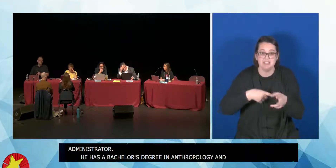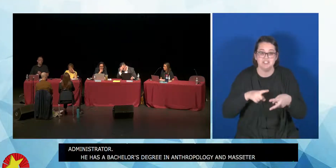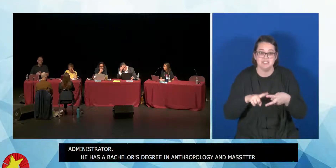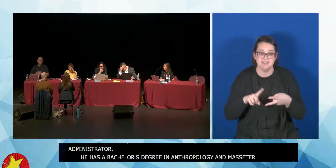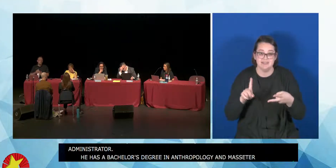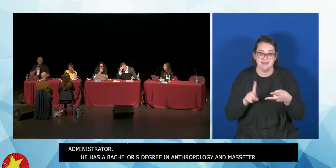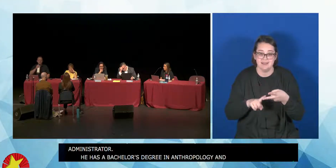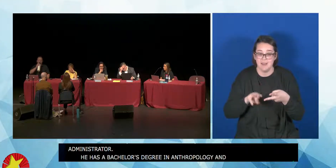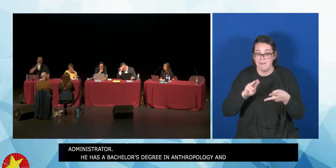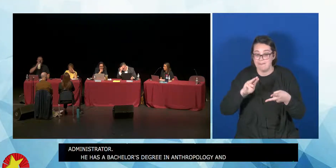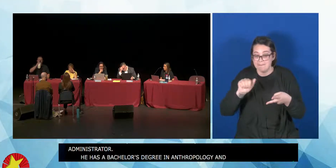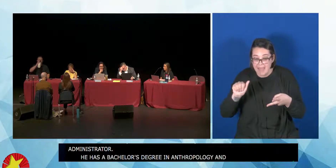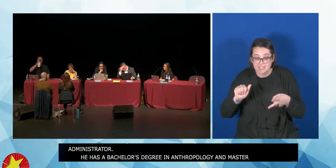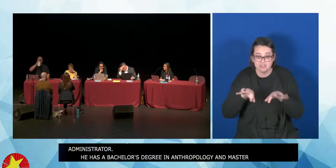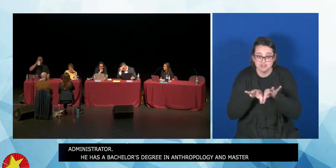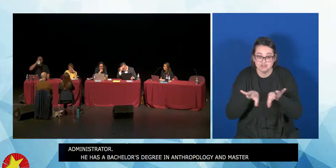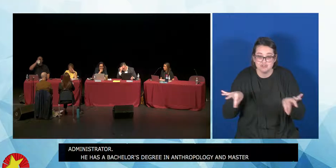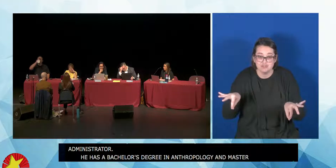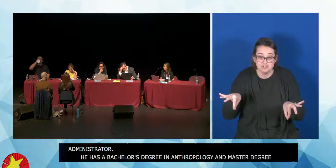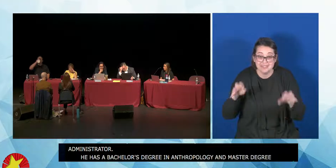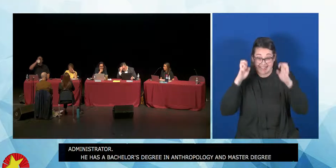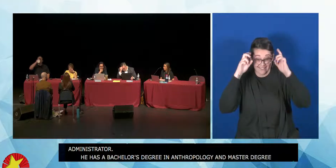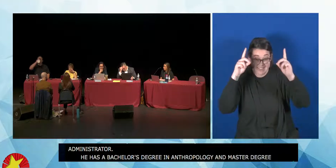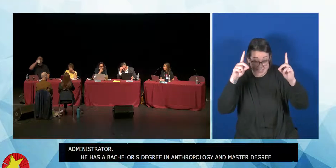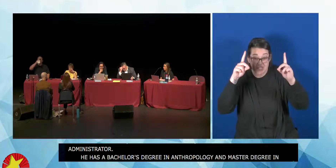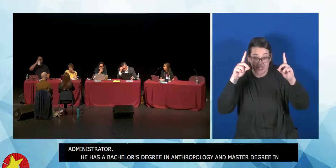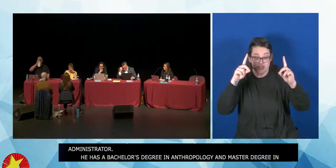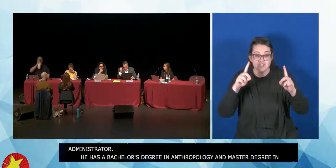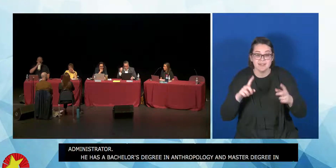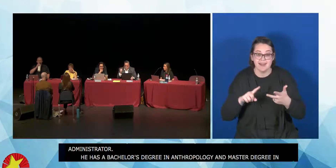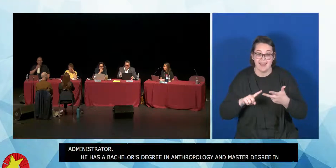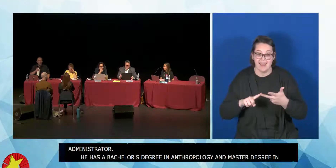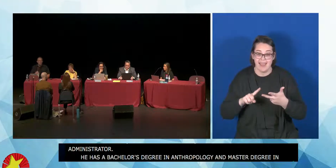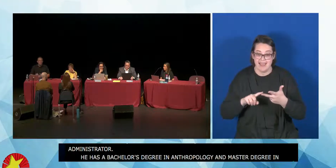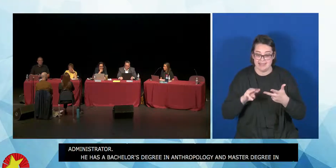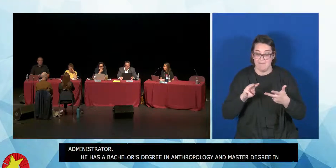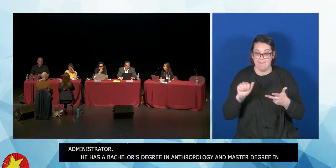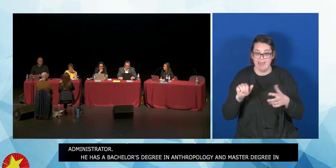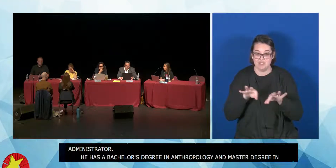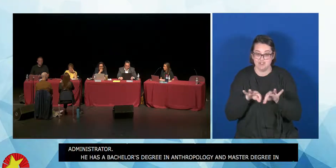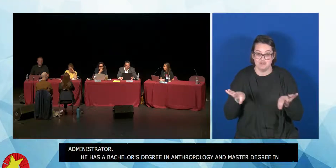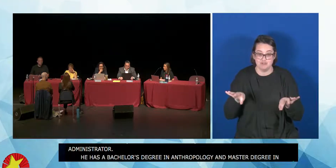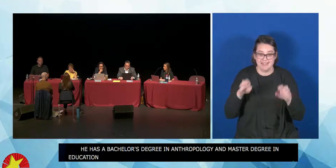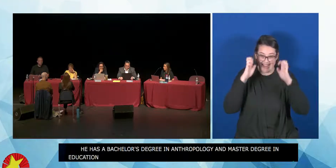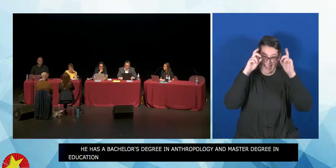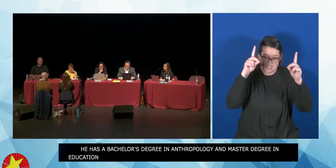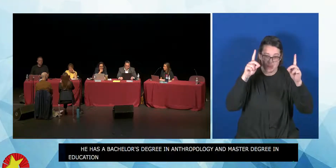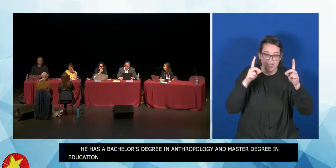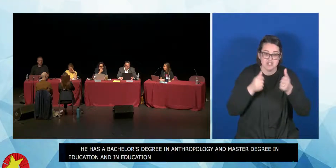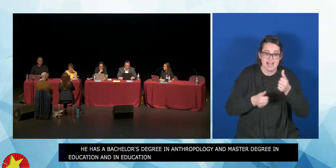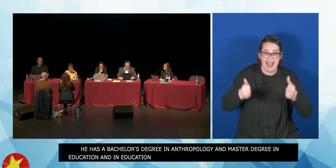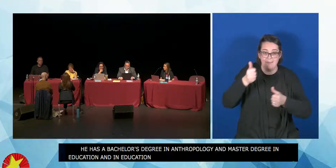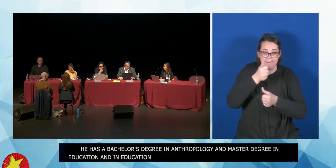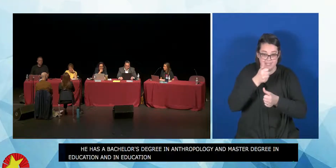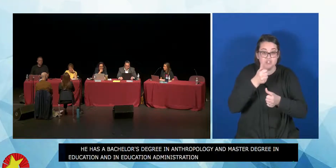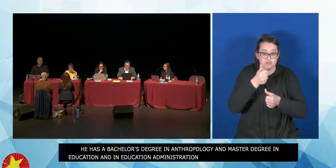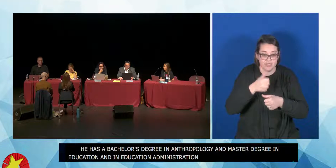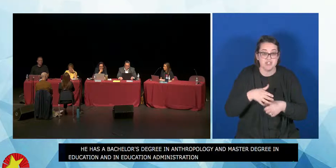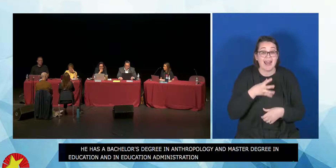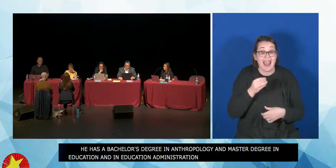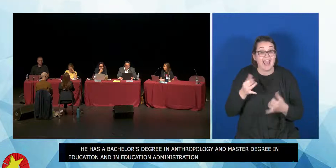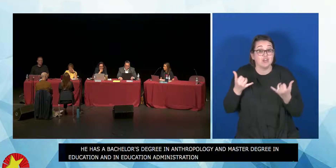also has a master's of education in education administration. He's currently